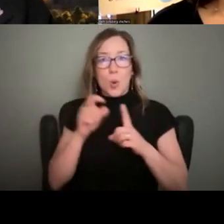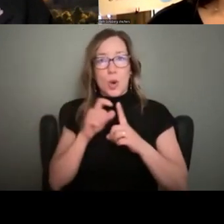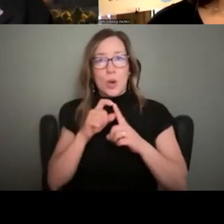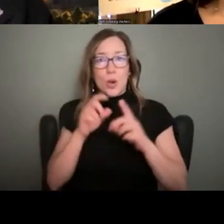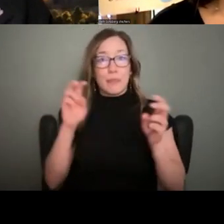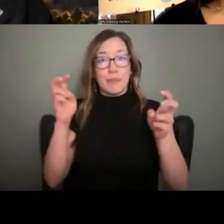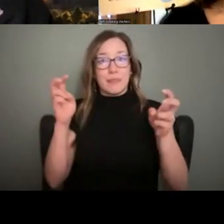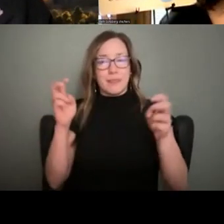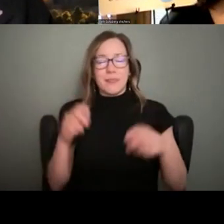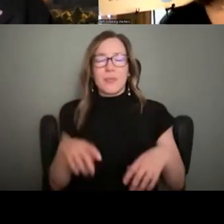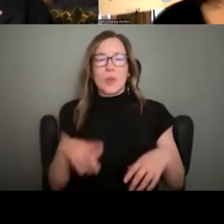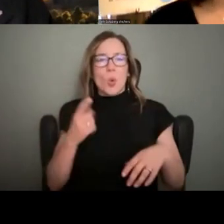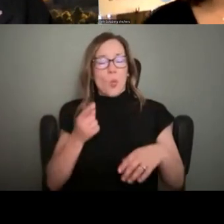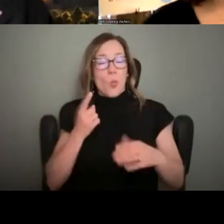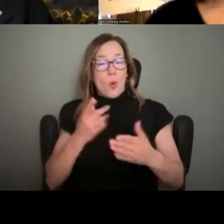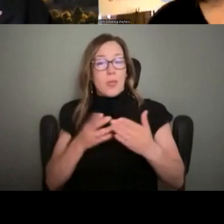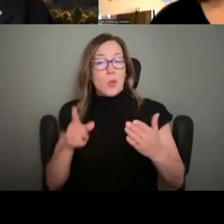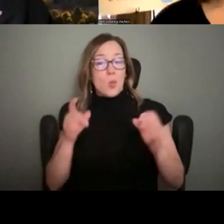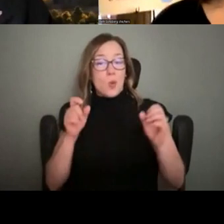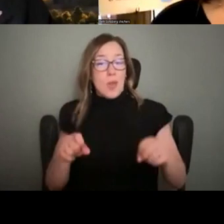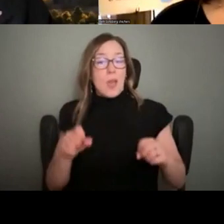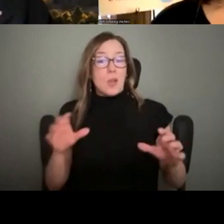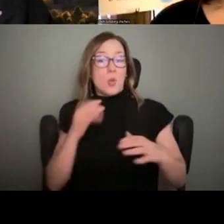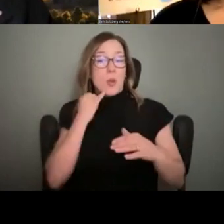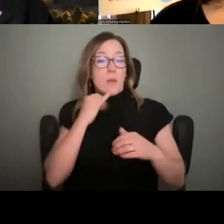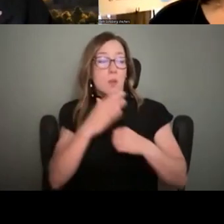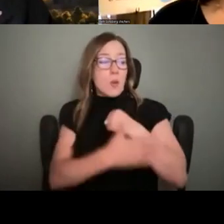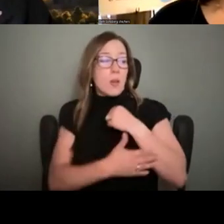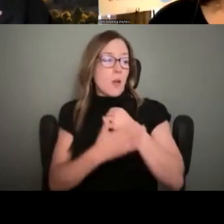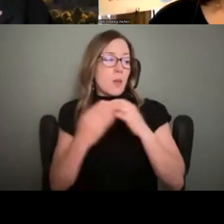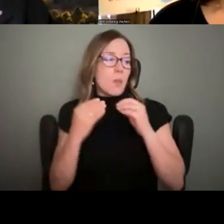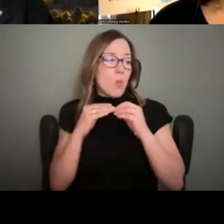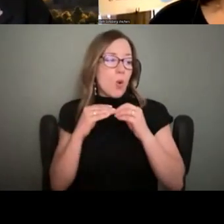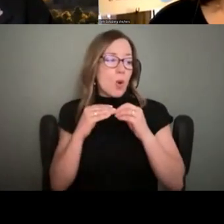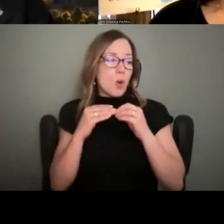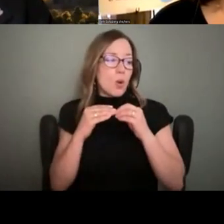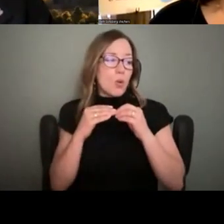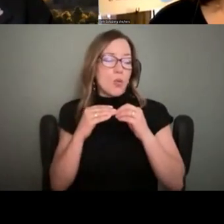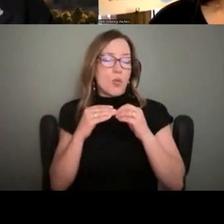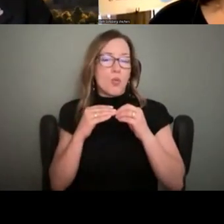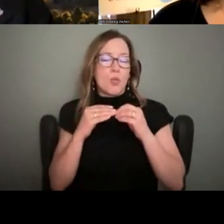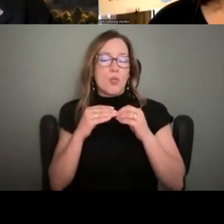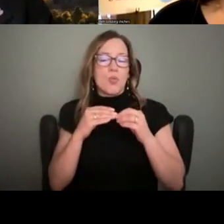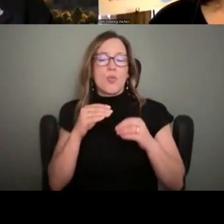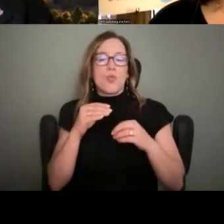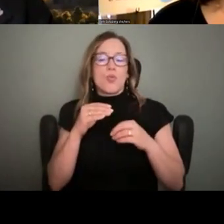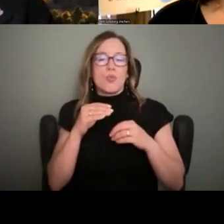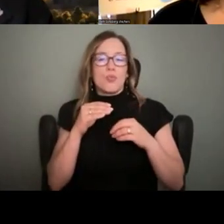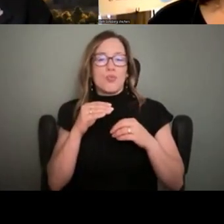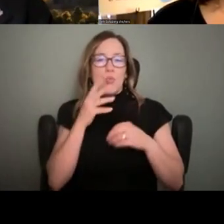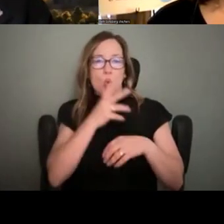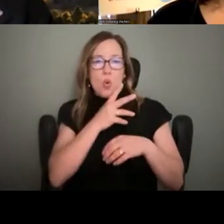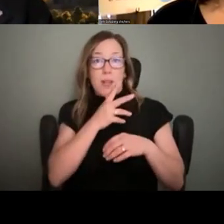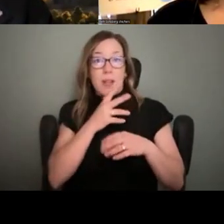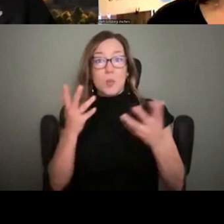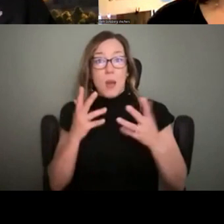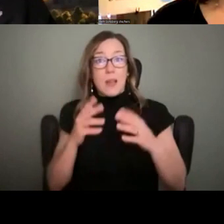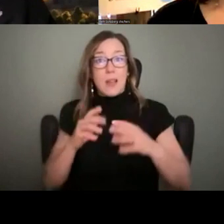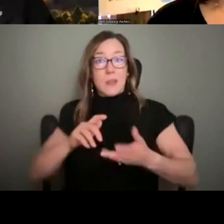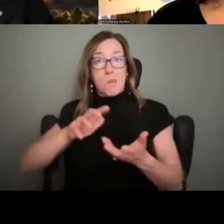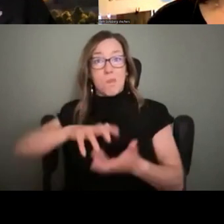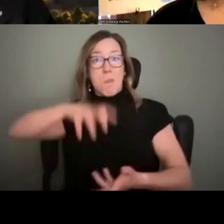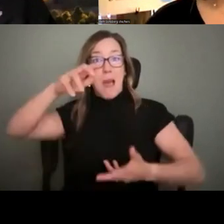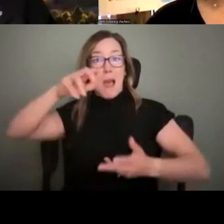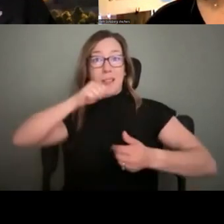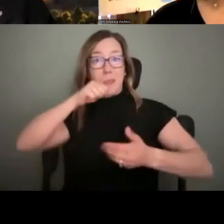you can do that we're working on, if you are in a county that is more rural, mass mailings. So it costs